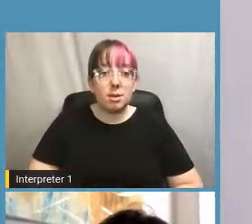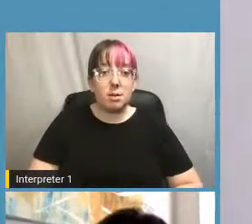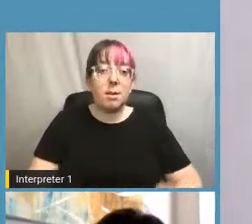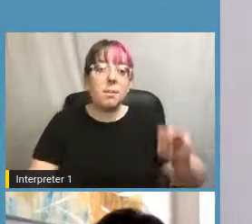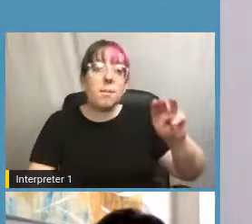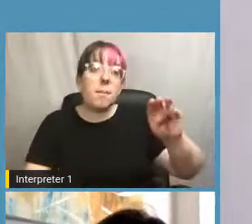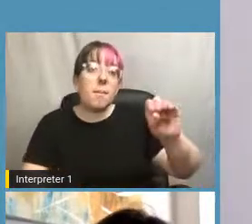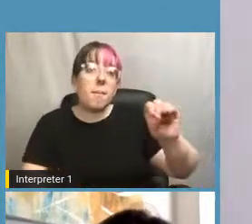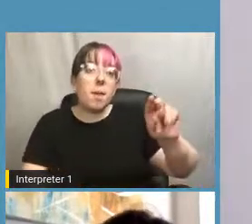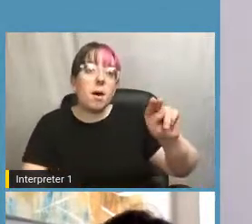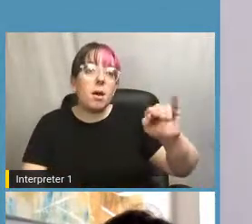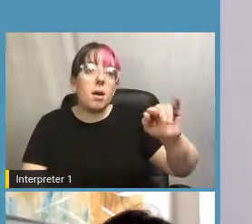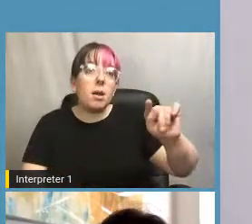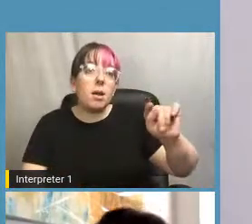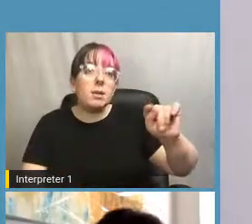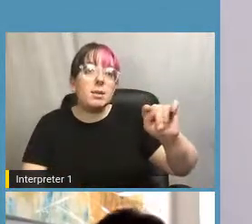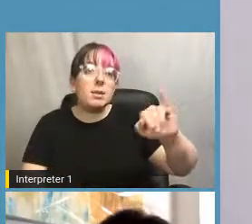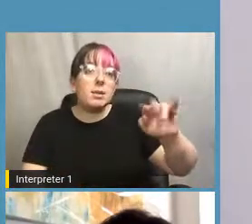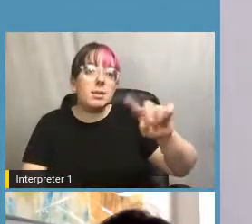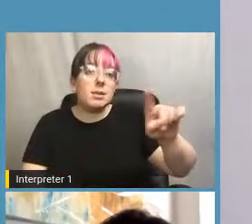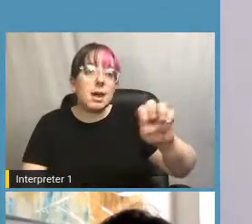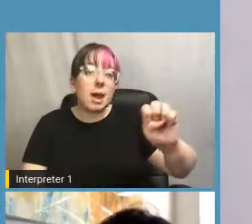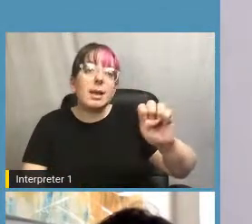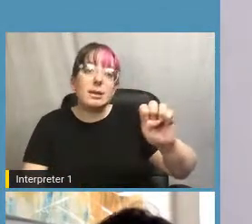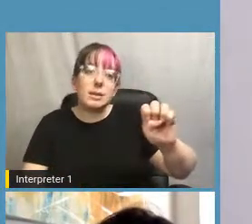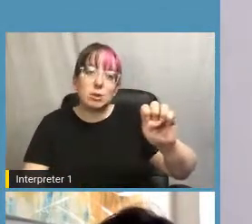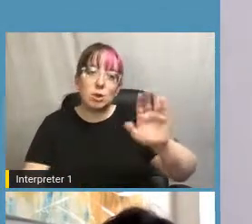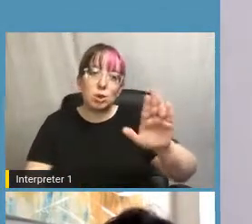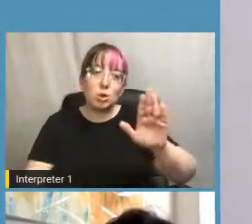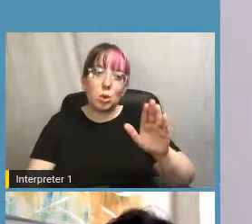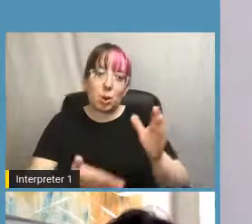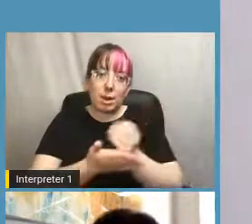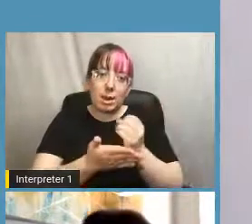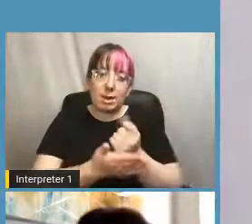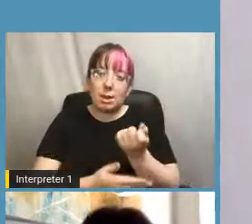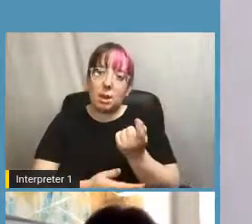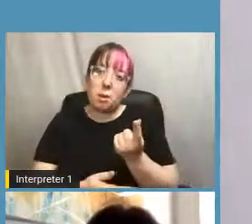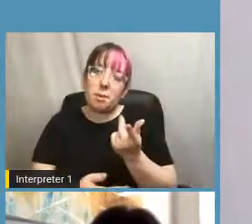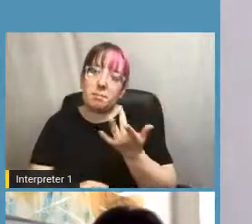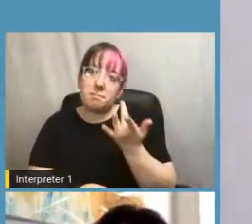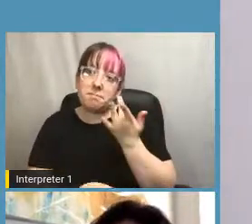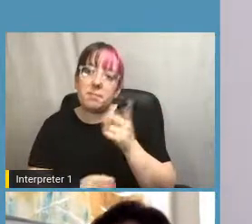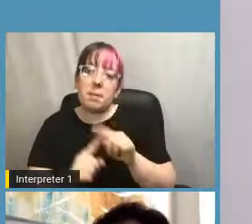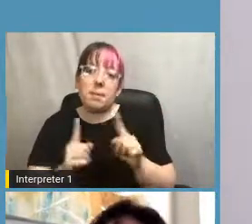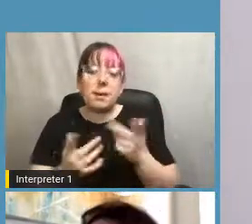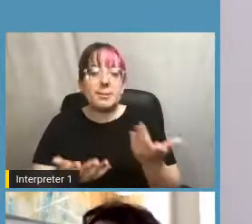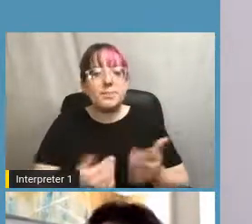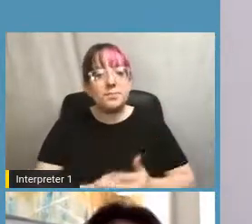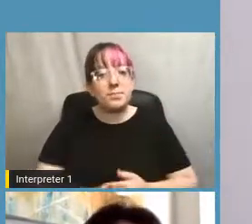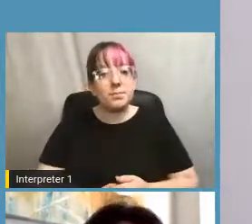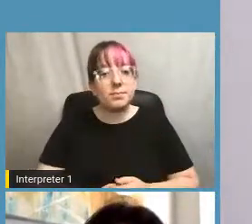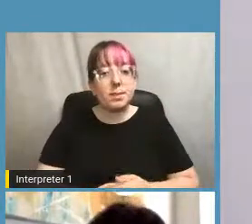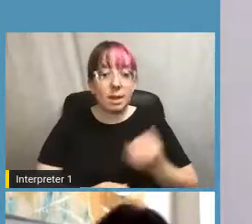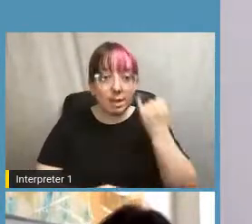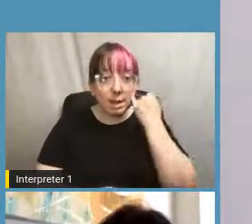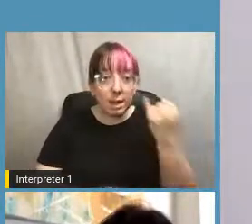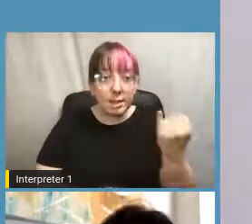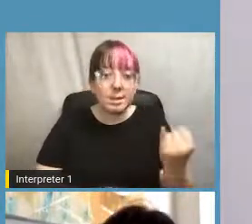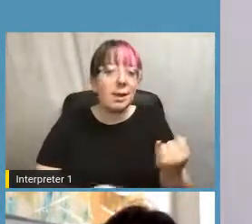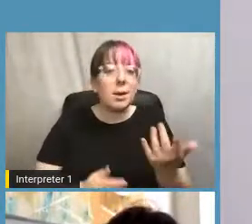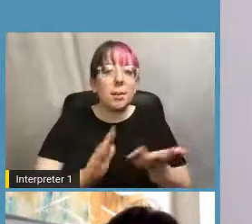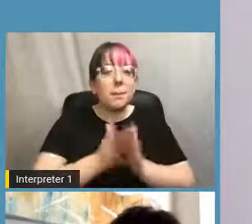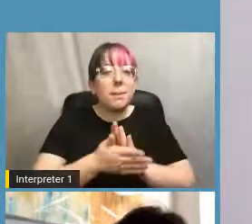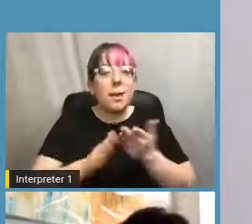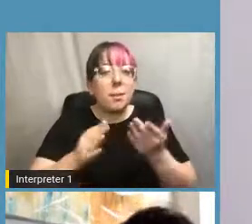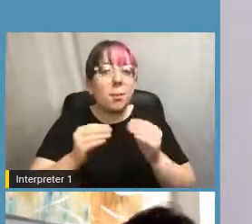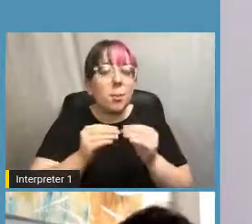is something that right now we're struggling with as institutions. So the idea is be creative with what you have and exploit the fact that